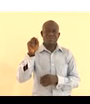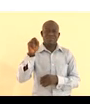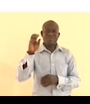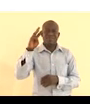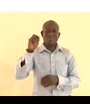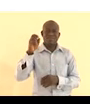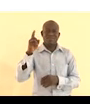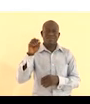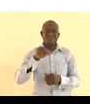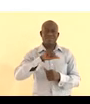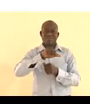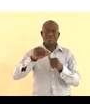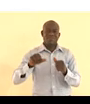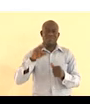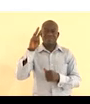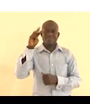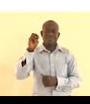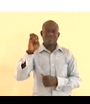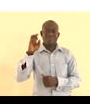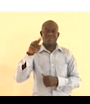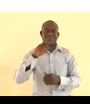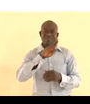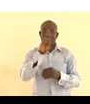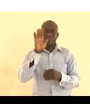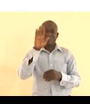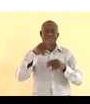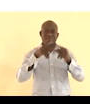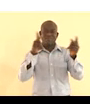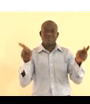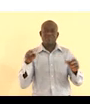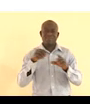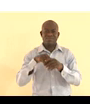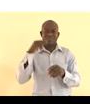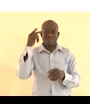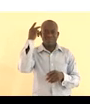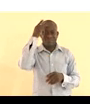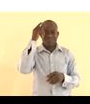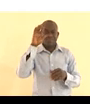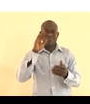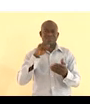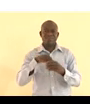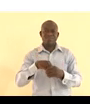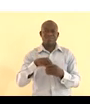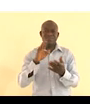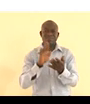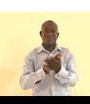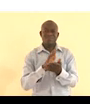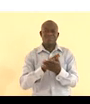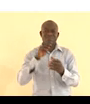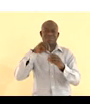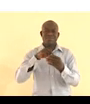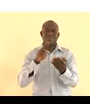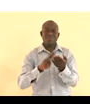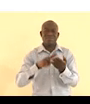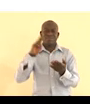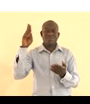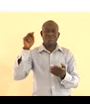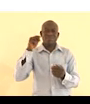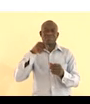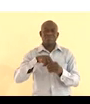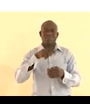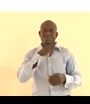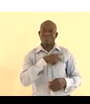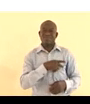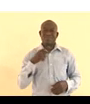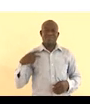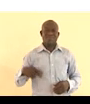media, social media, to use your position in government office, to use your position in the school, in the university, in